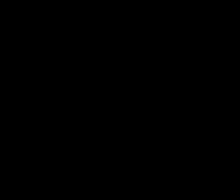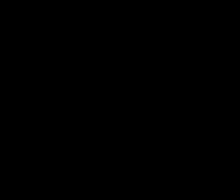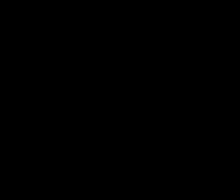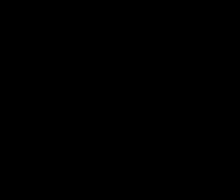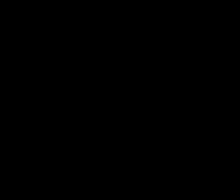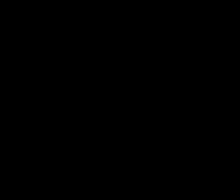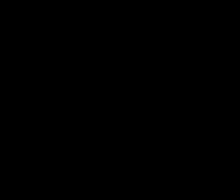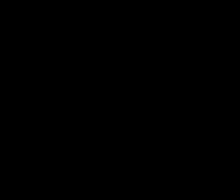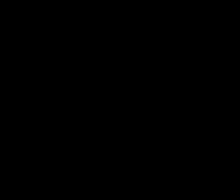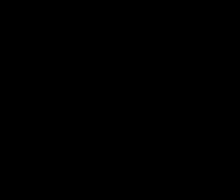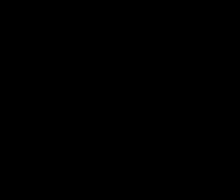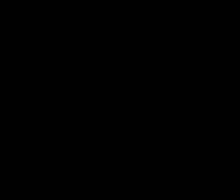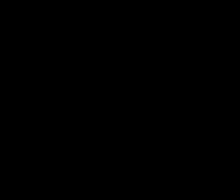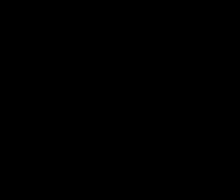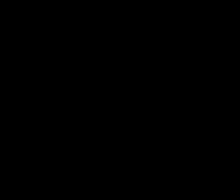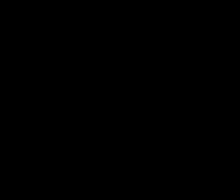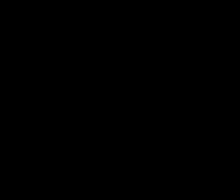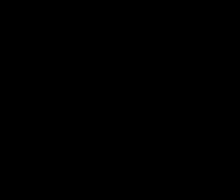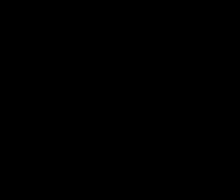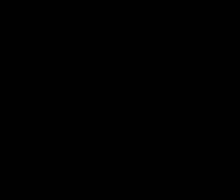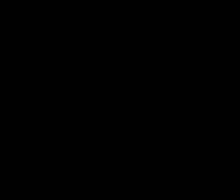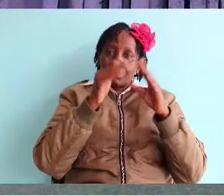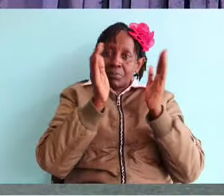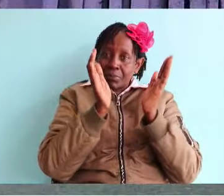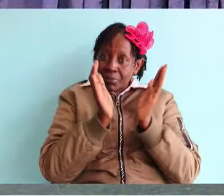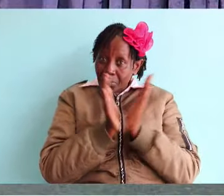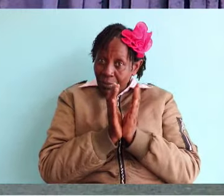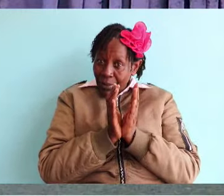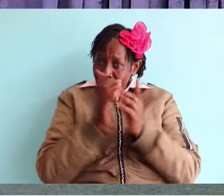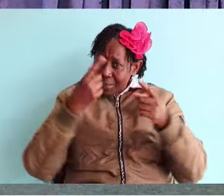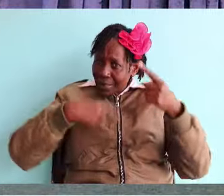And was Gideon successful?